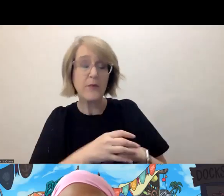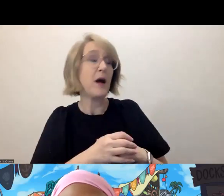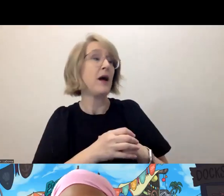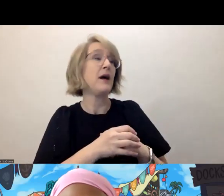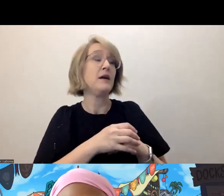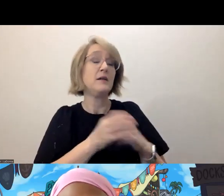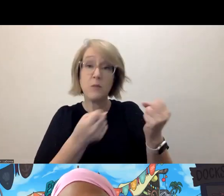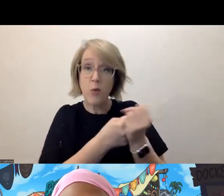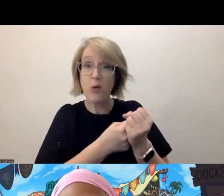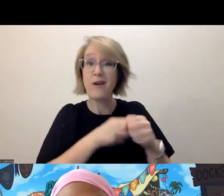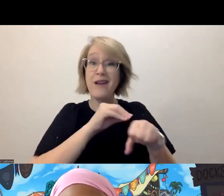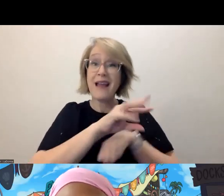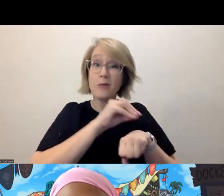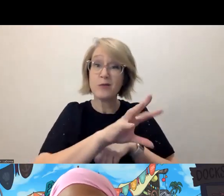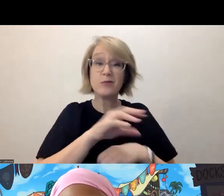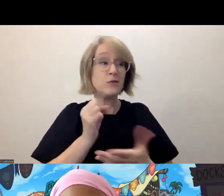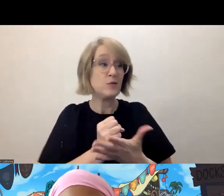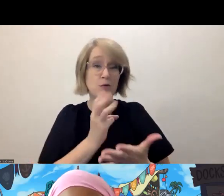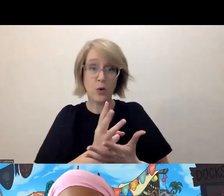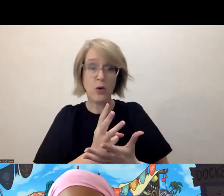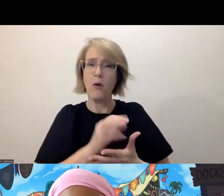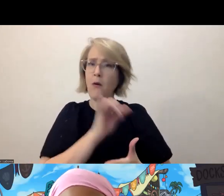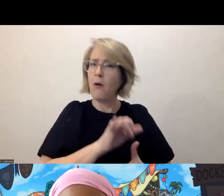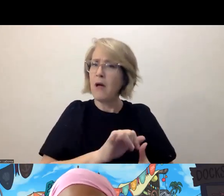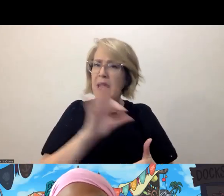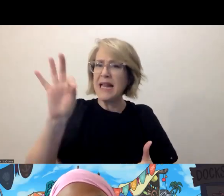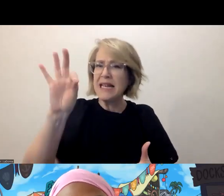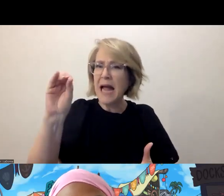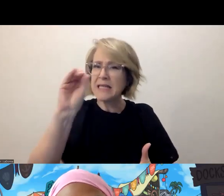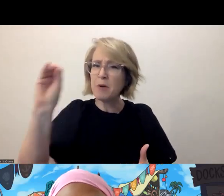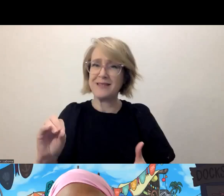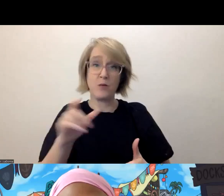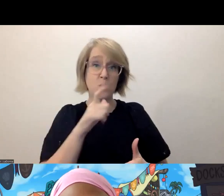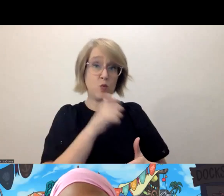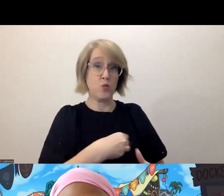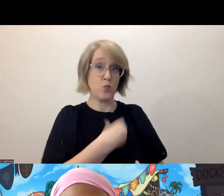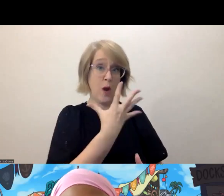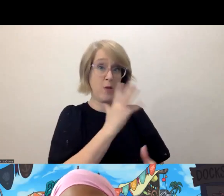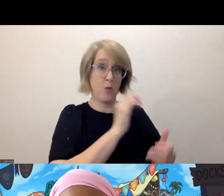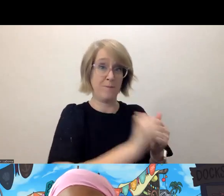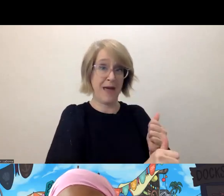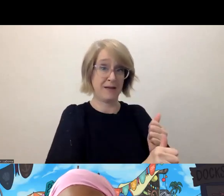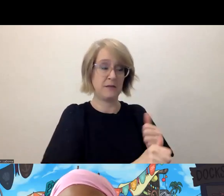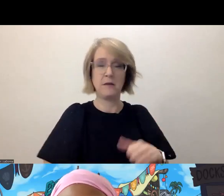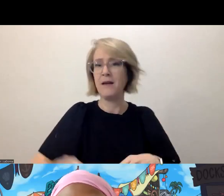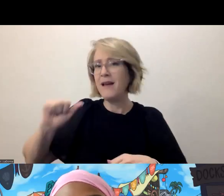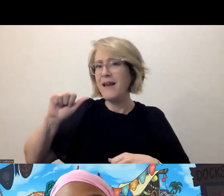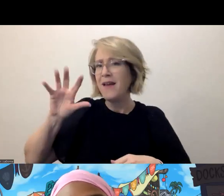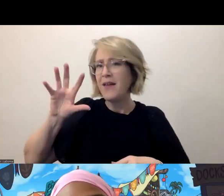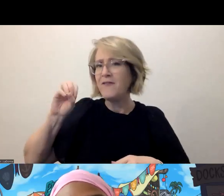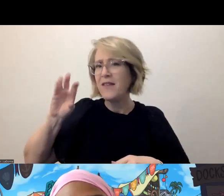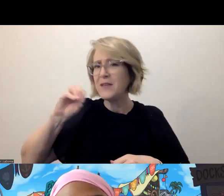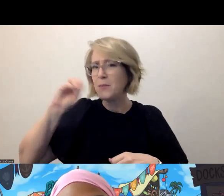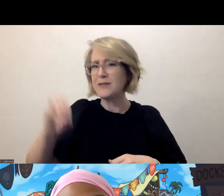workers, that 90% of white clinicians pass the test on the first try versus only 50% of BIPOC clinicians.